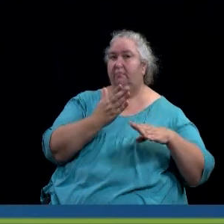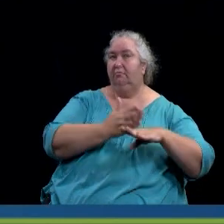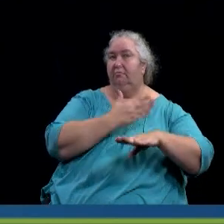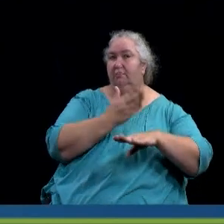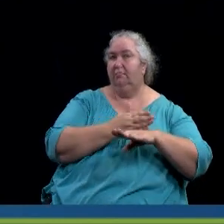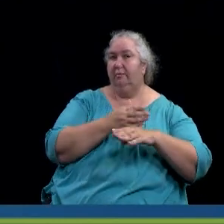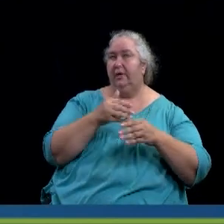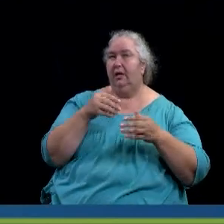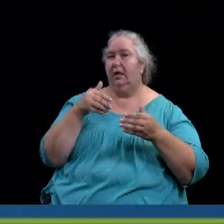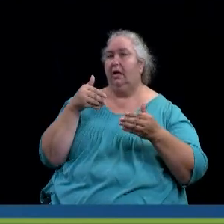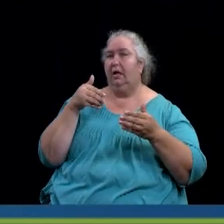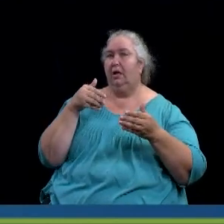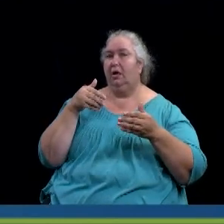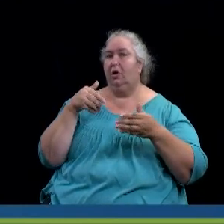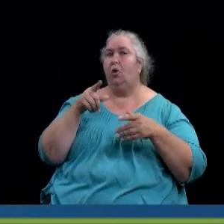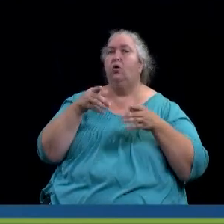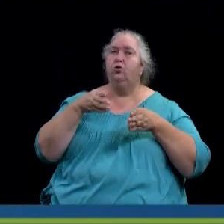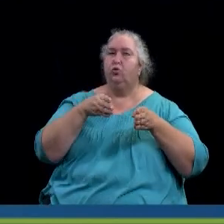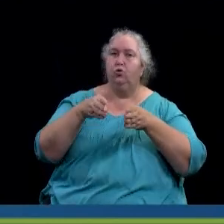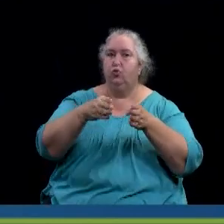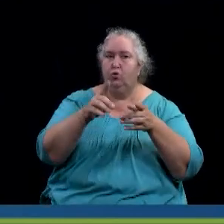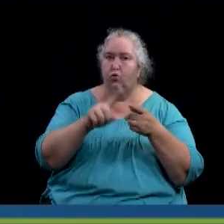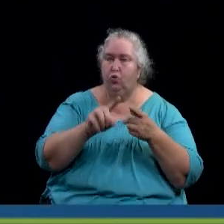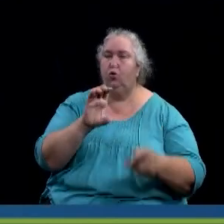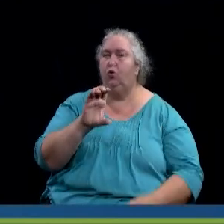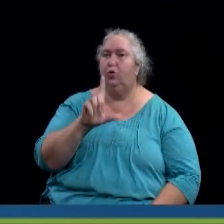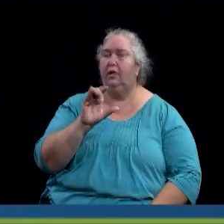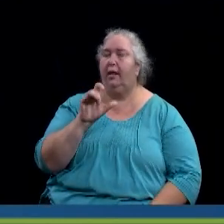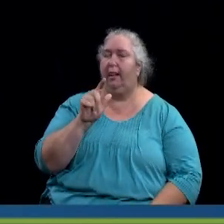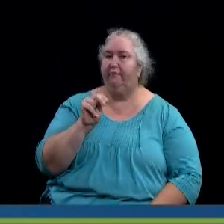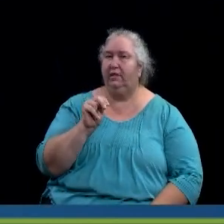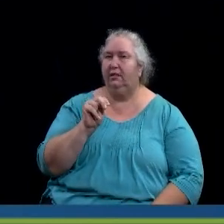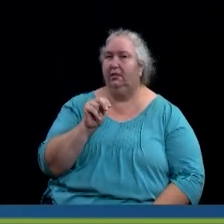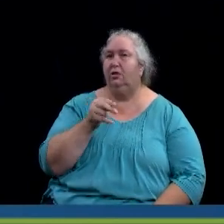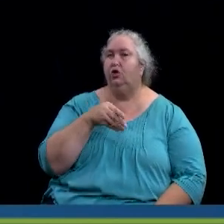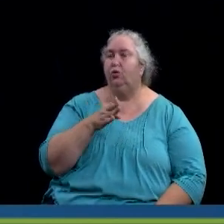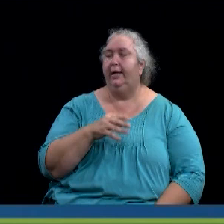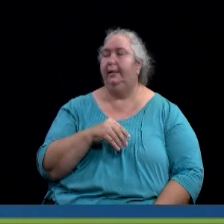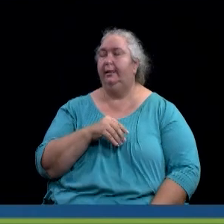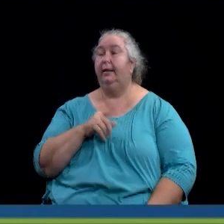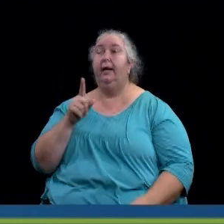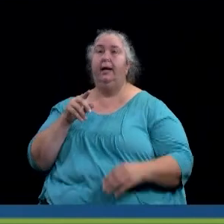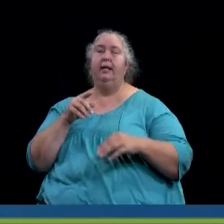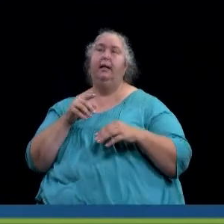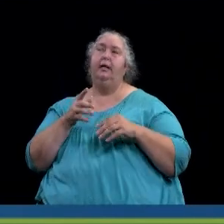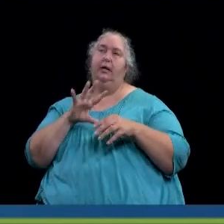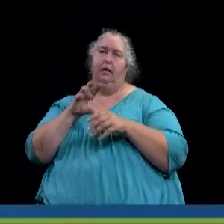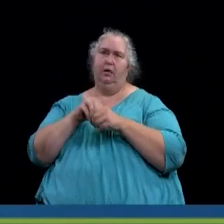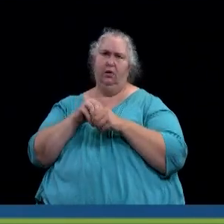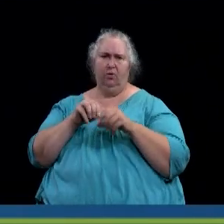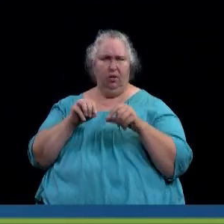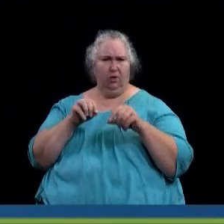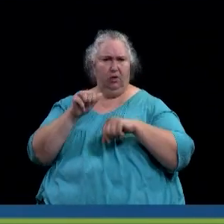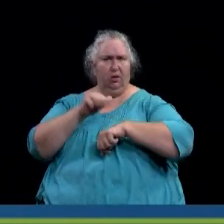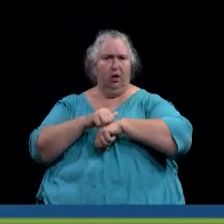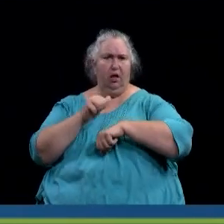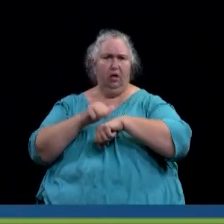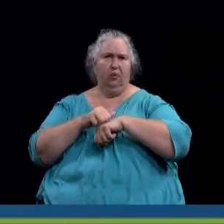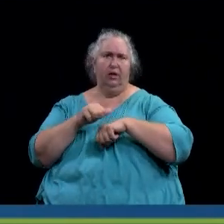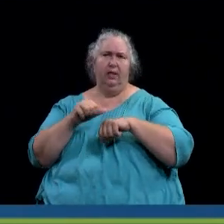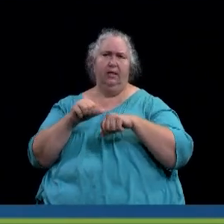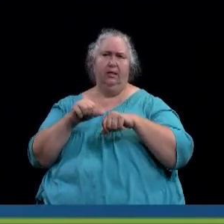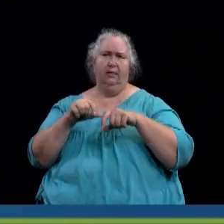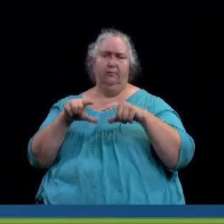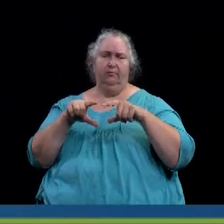Corridor improvements shall include concrete and brick paver sidewalks, historic style street lamps and landscaping, ADA